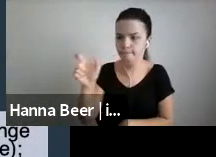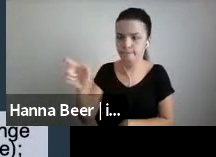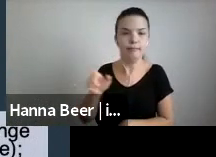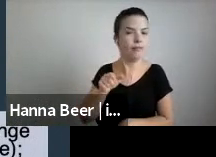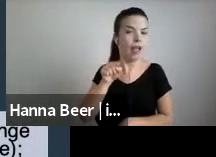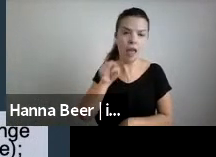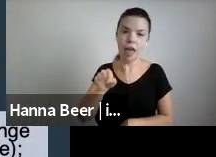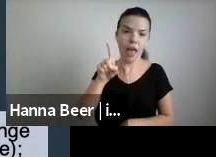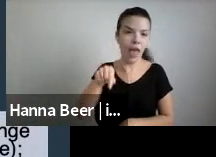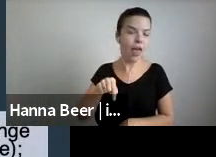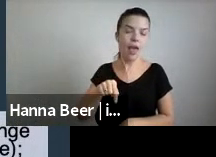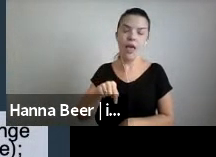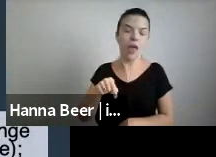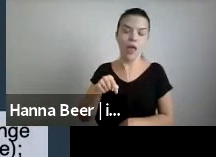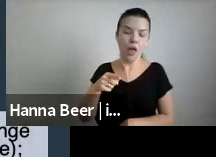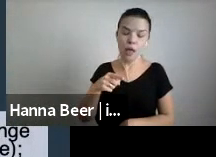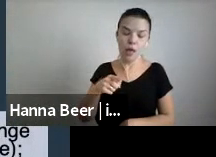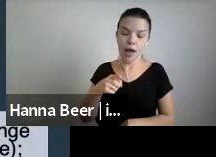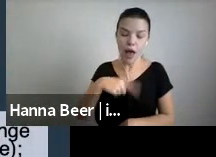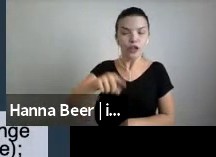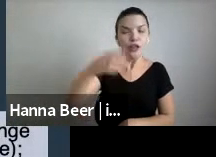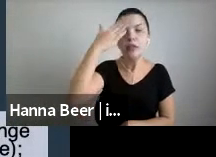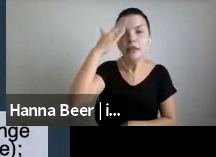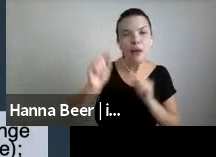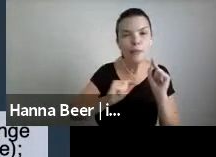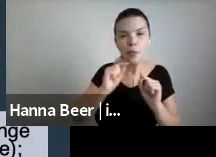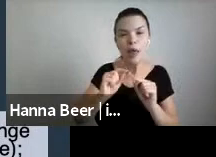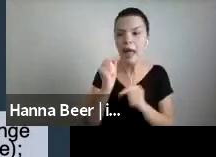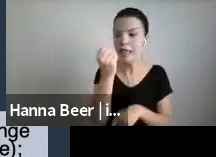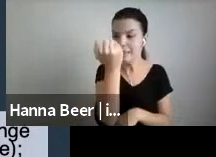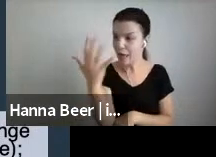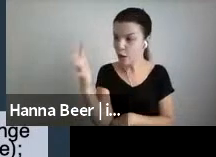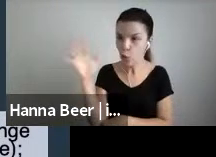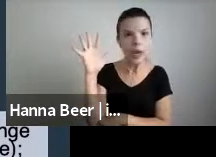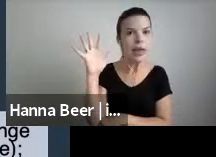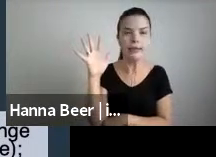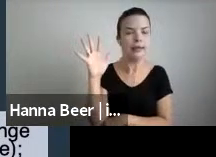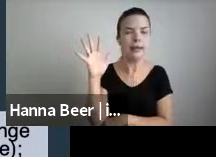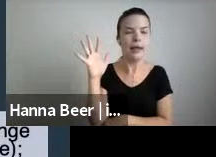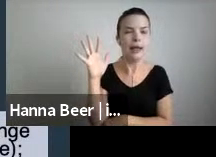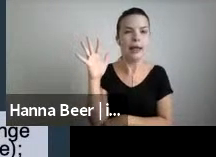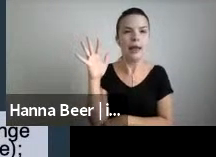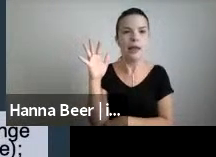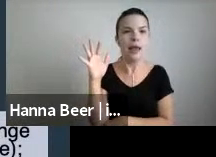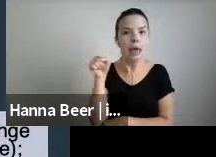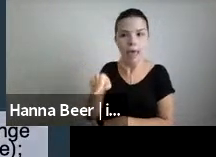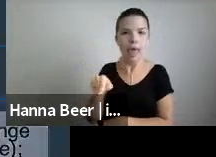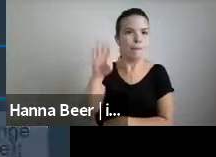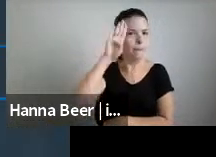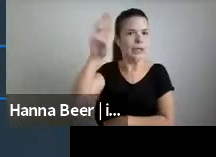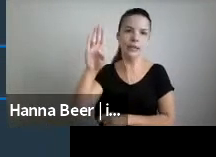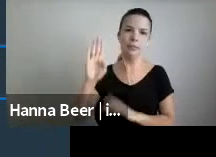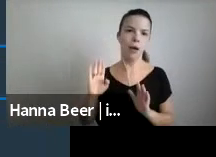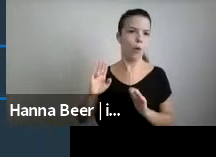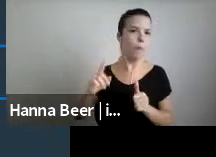process to try and protect them. Of course, nature is priceless. It comes down to that.